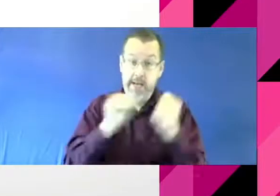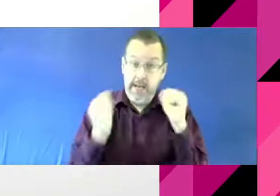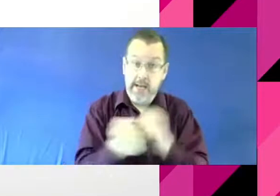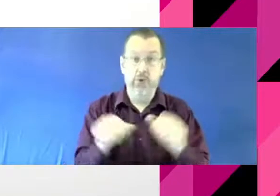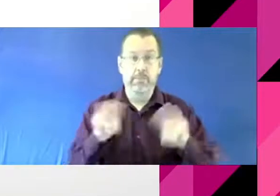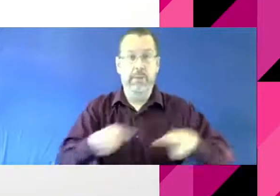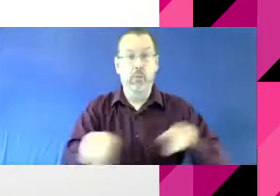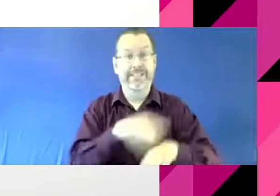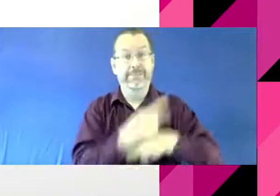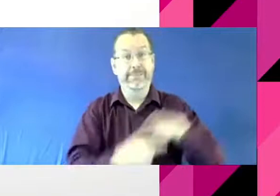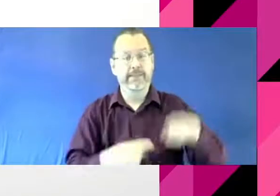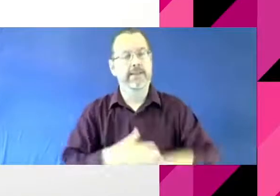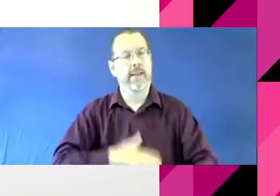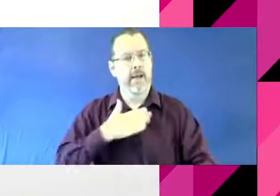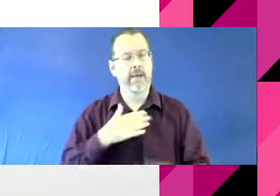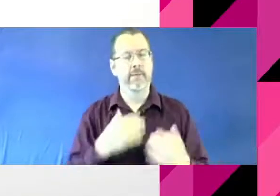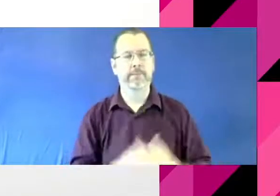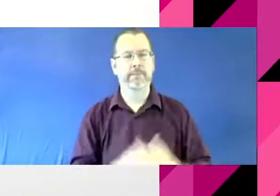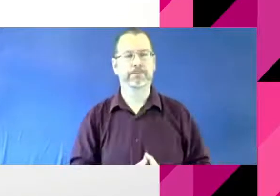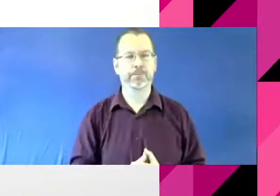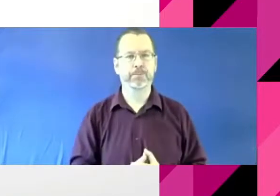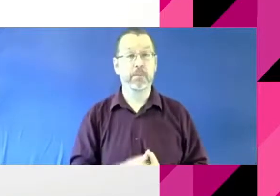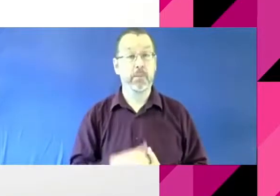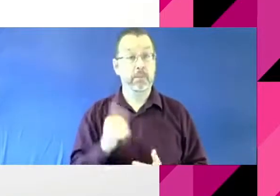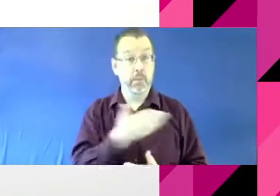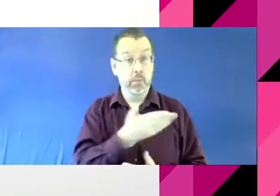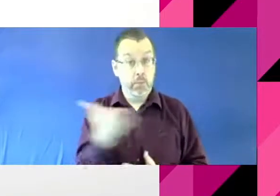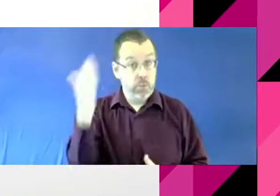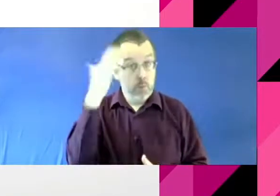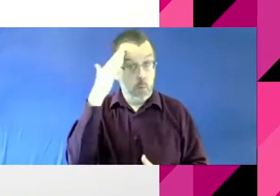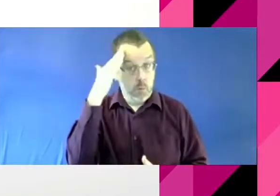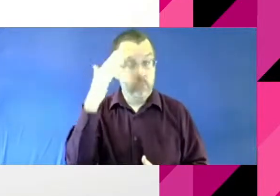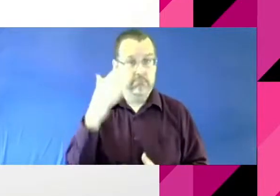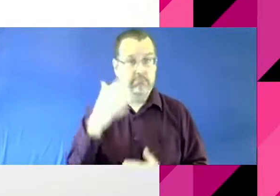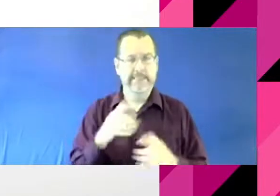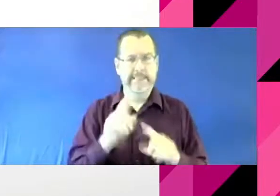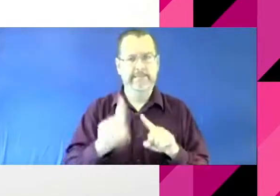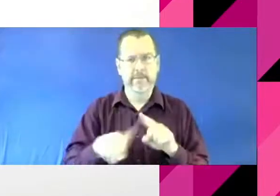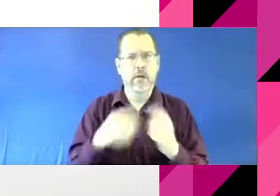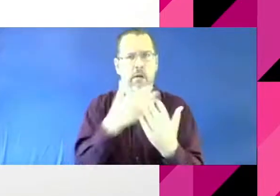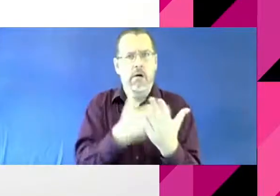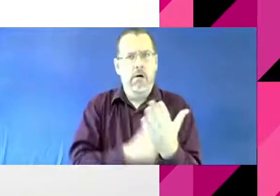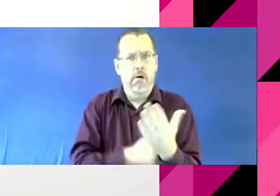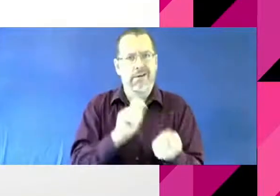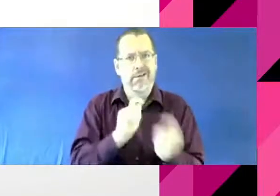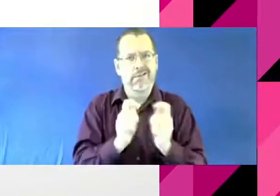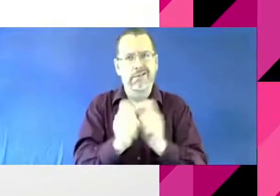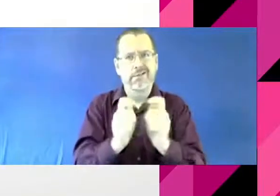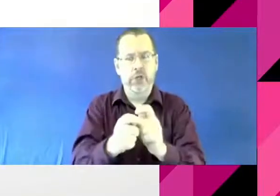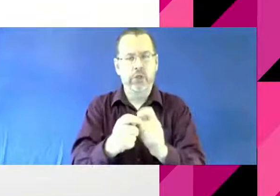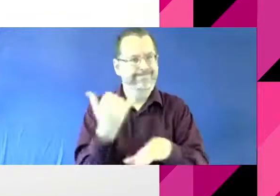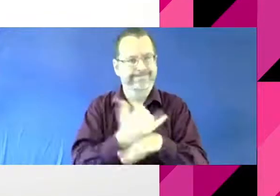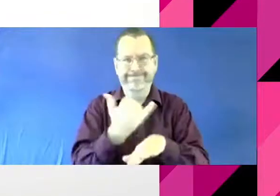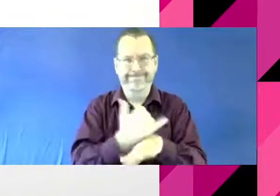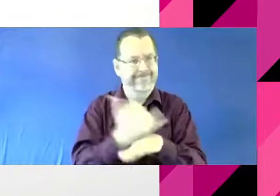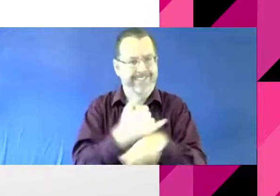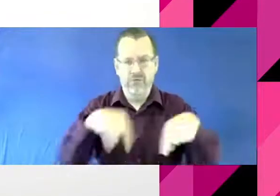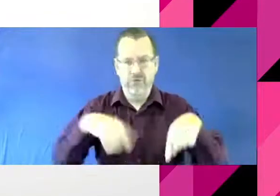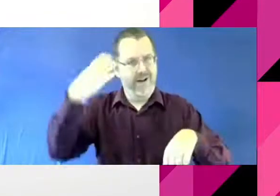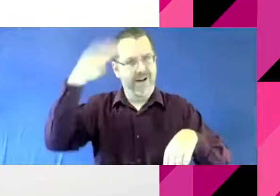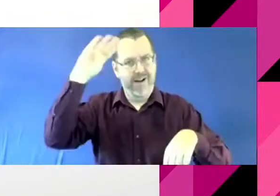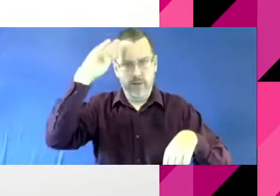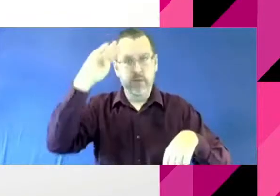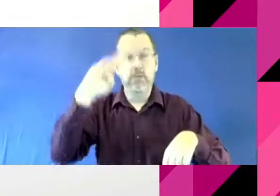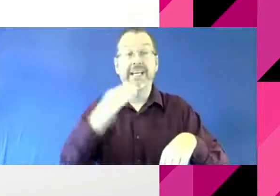with a disability. As you might know, there are a number of legislative changes that still have to be made for Ireland